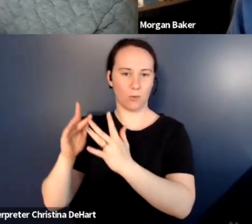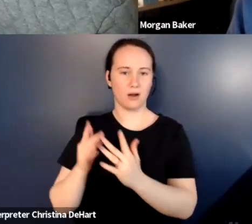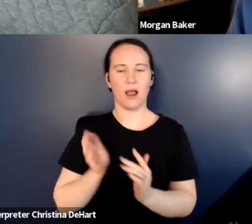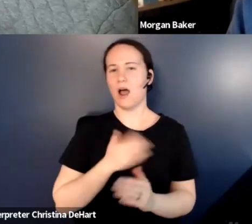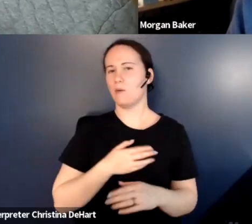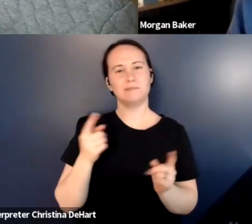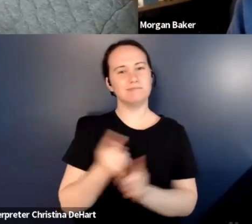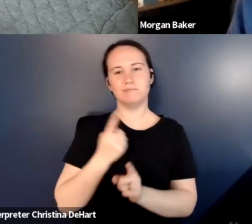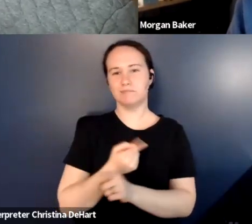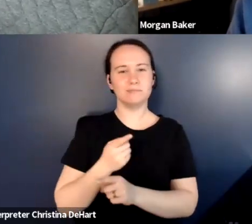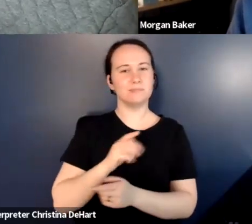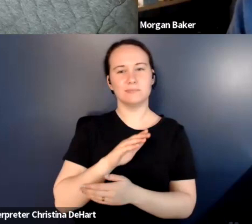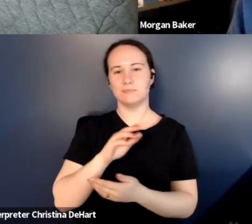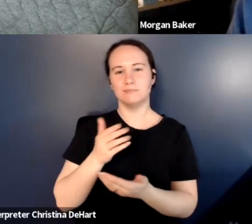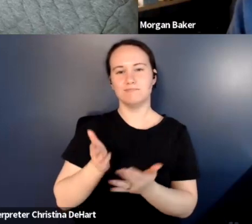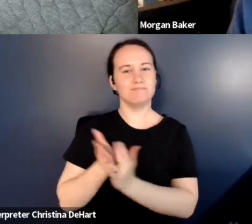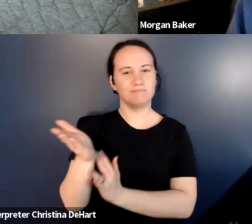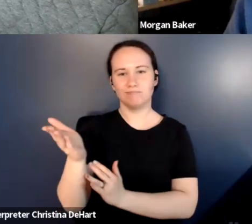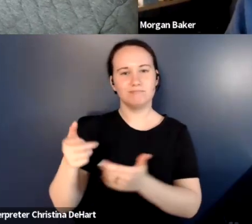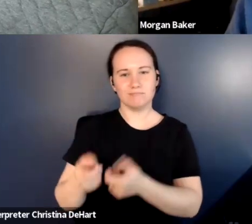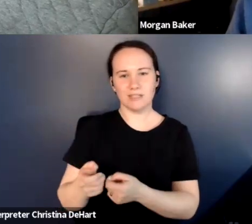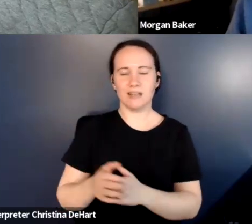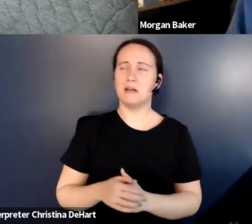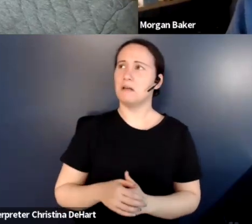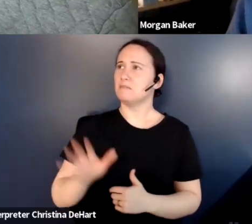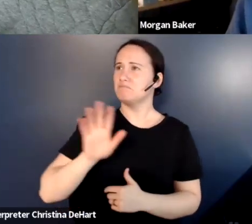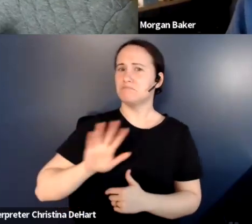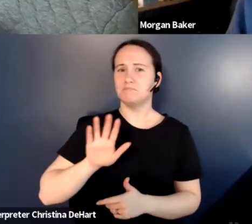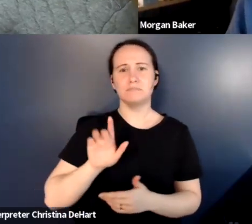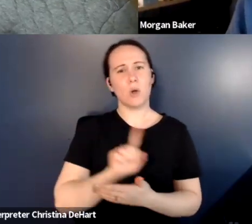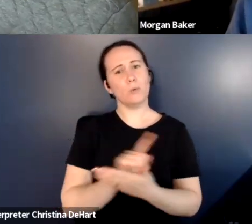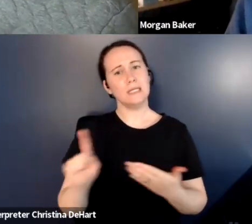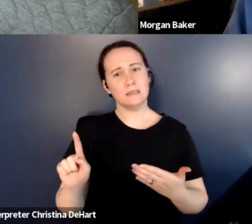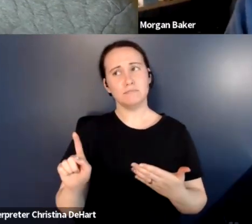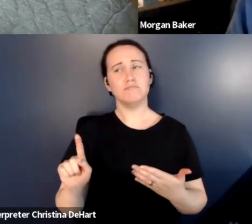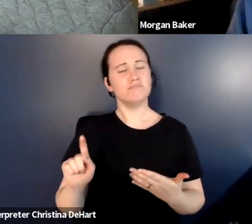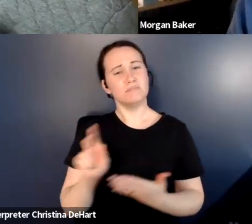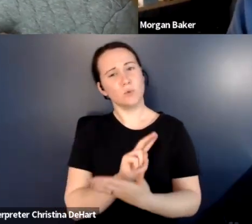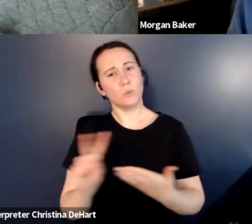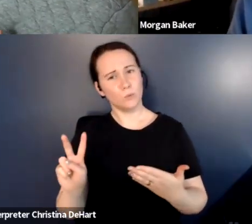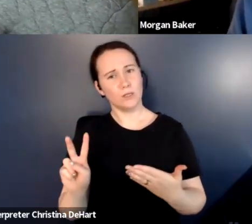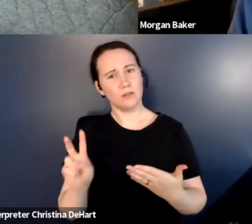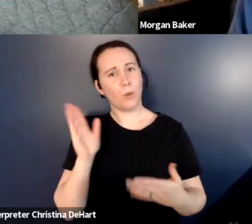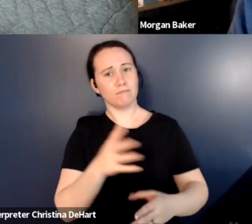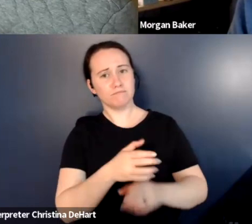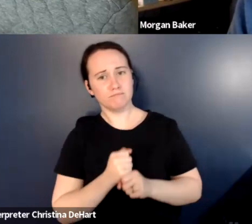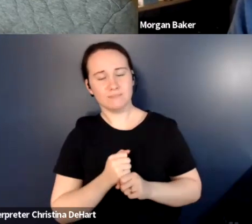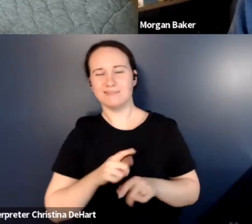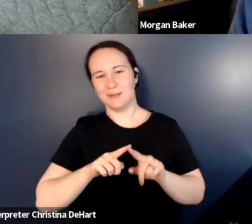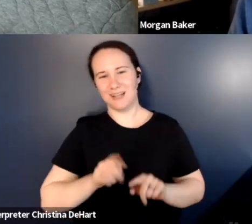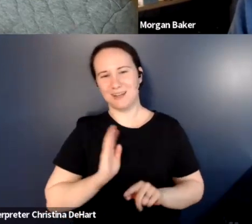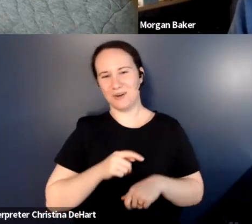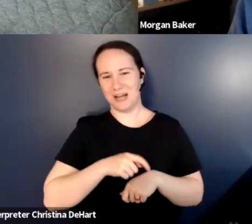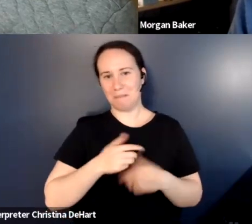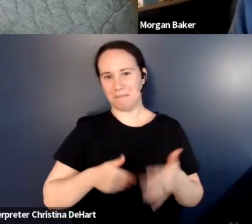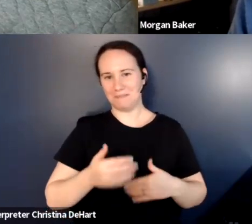network messaging route, probably within the next week, possibly 2 weeks, depending on our turnaround time. So that